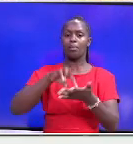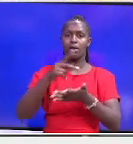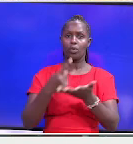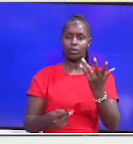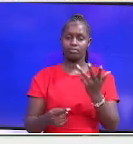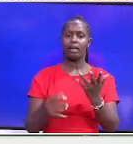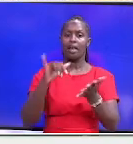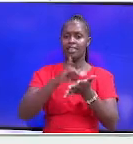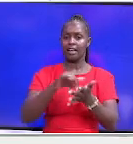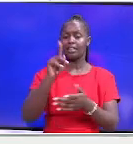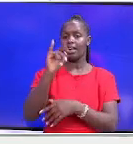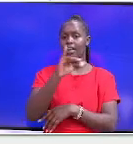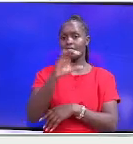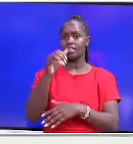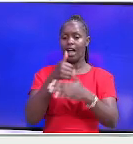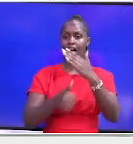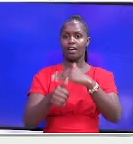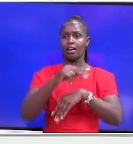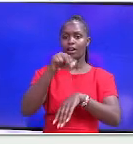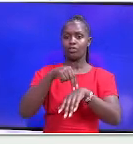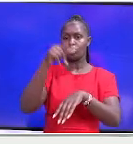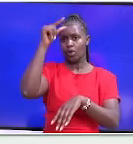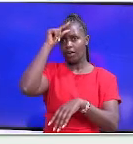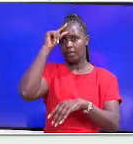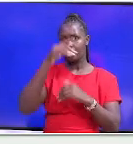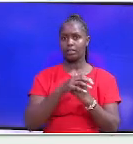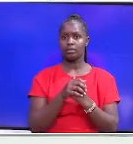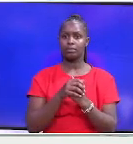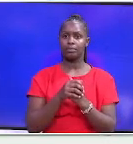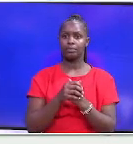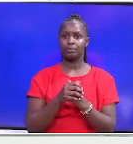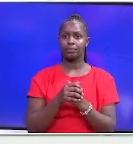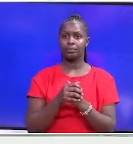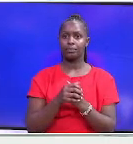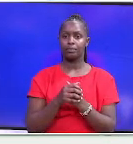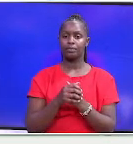ya serikali kuu. Thing is, you are leaving this valuers